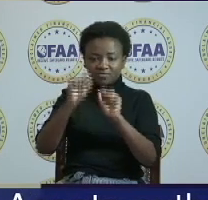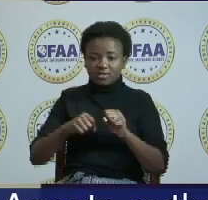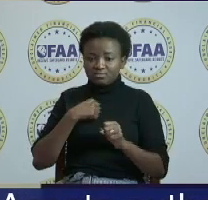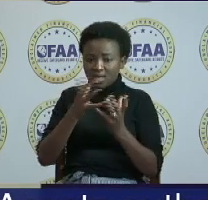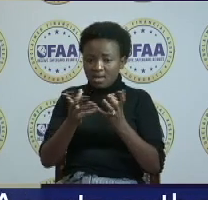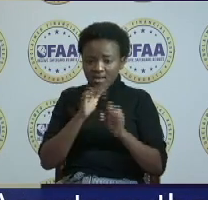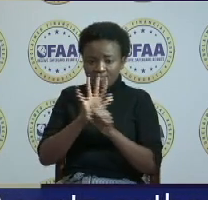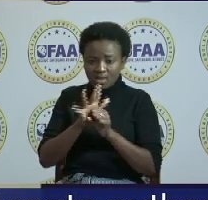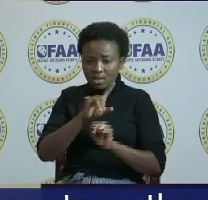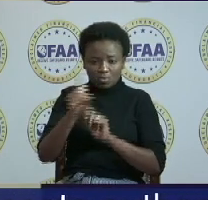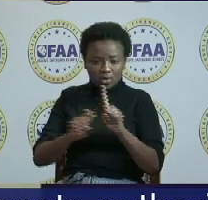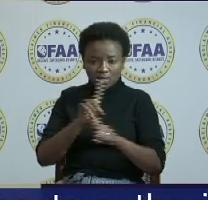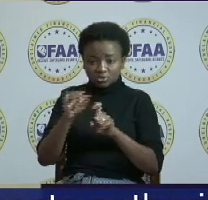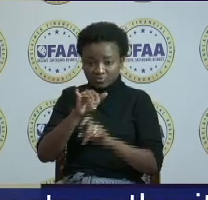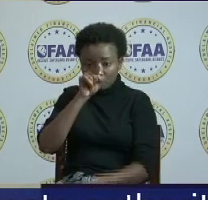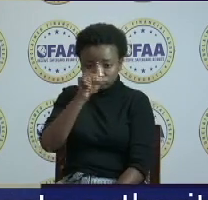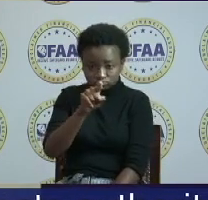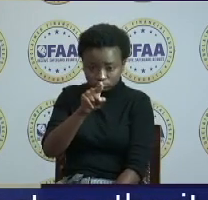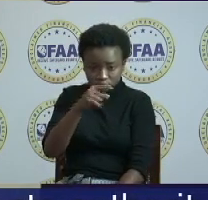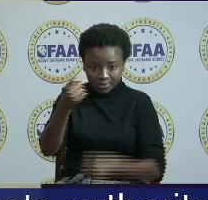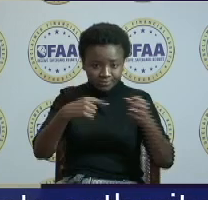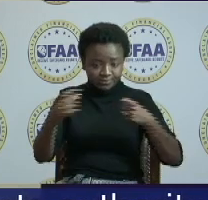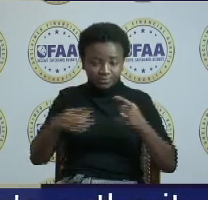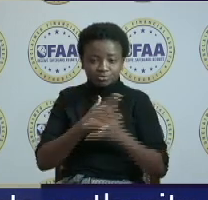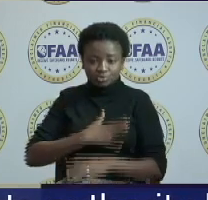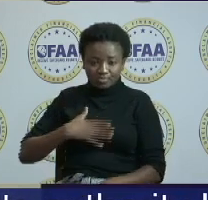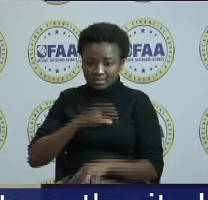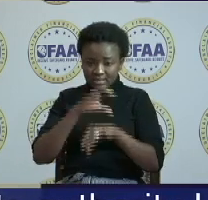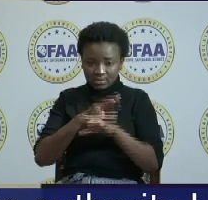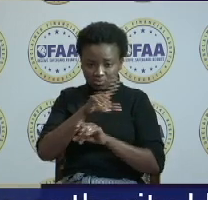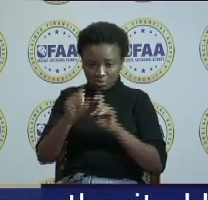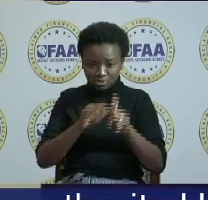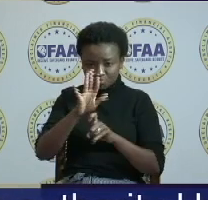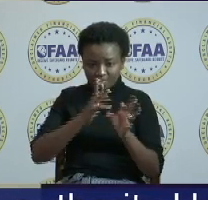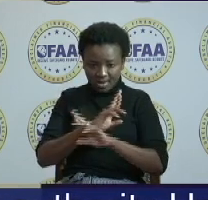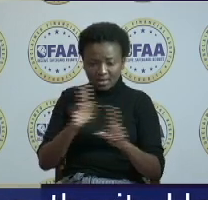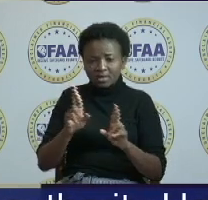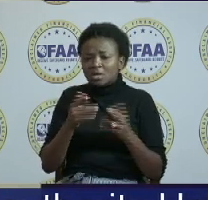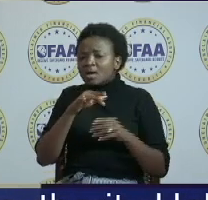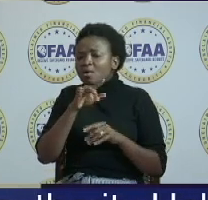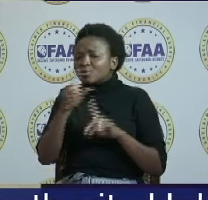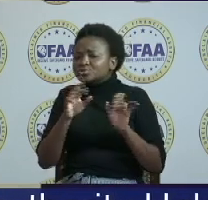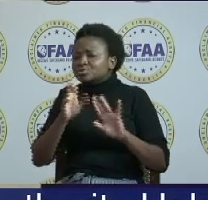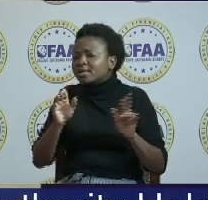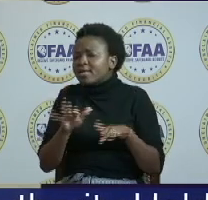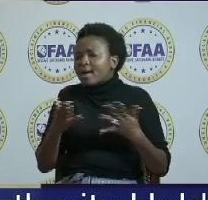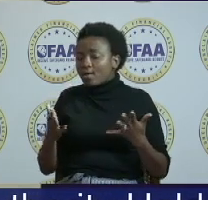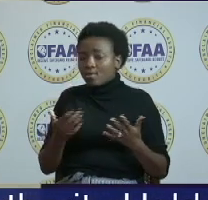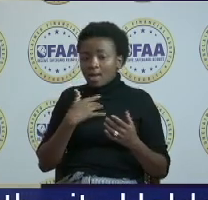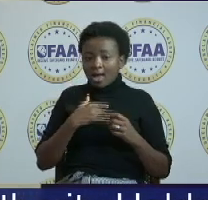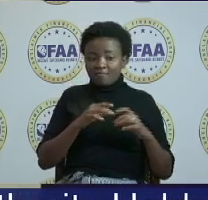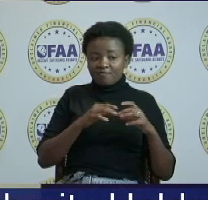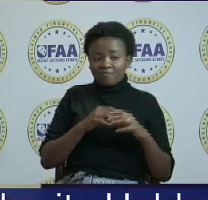many questions as possible from you. So kindly get your questions ready. And how do you do that? We'll have two panels on the